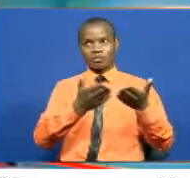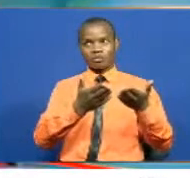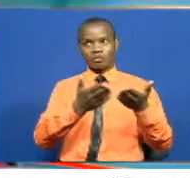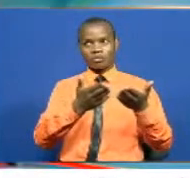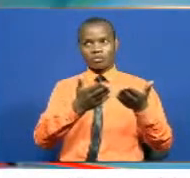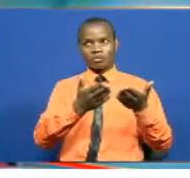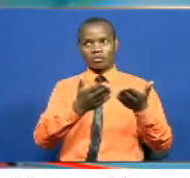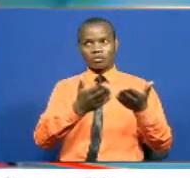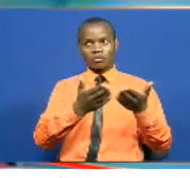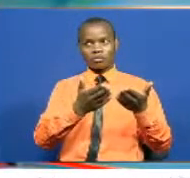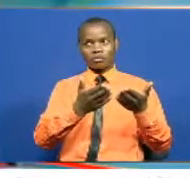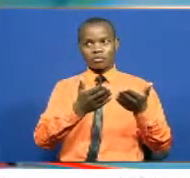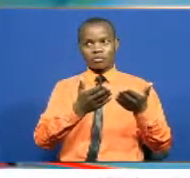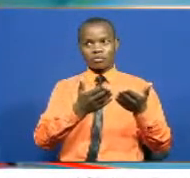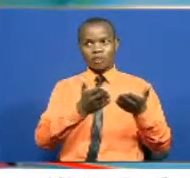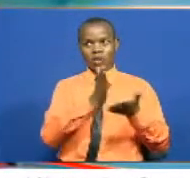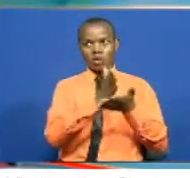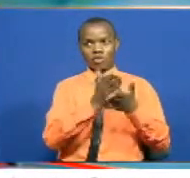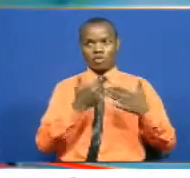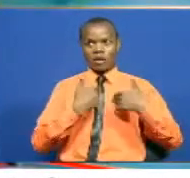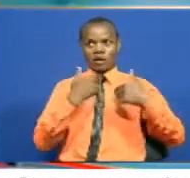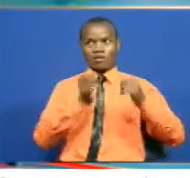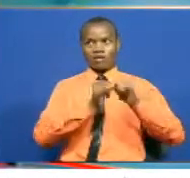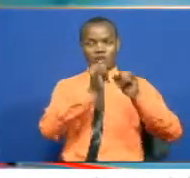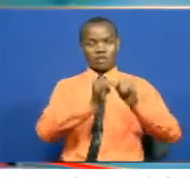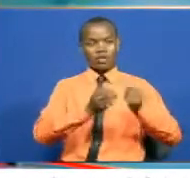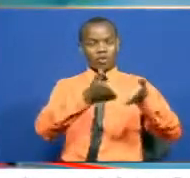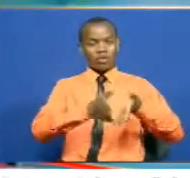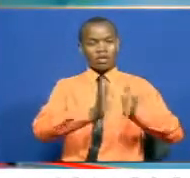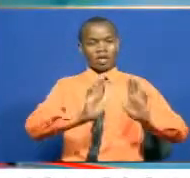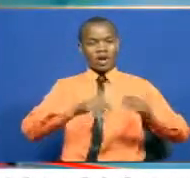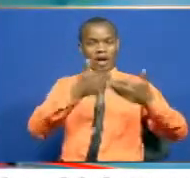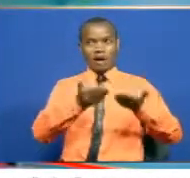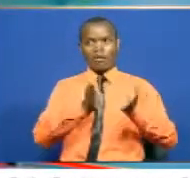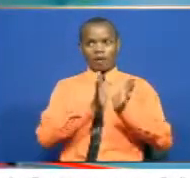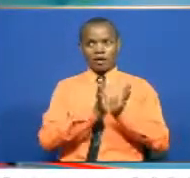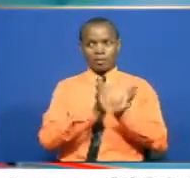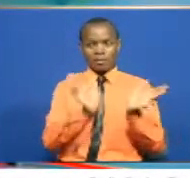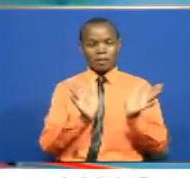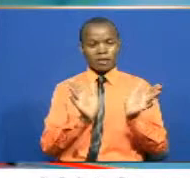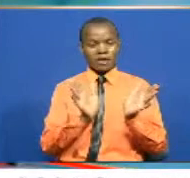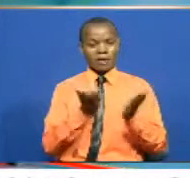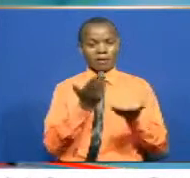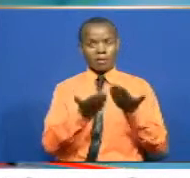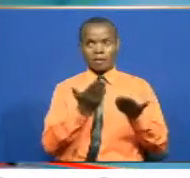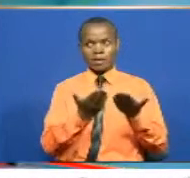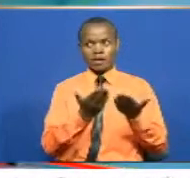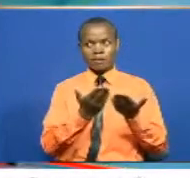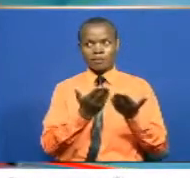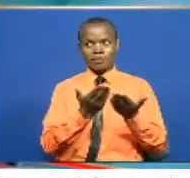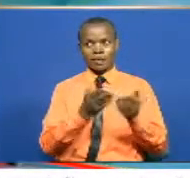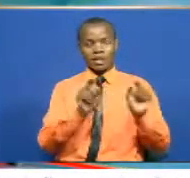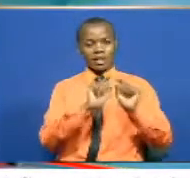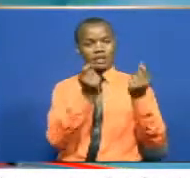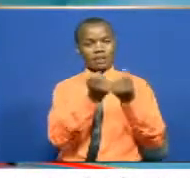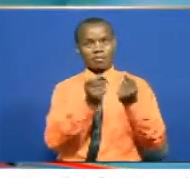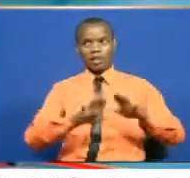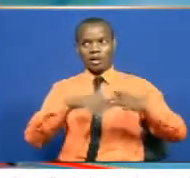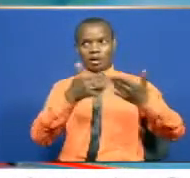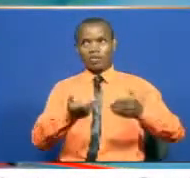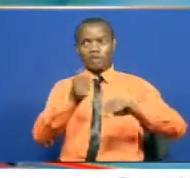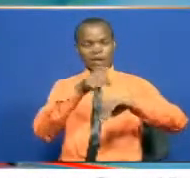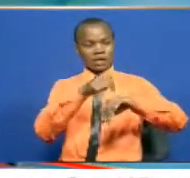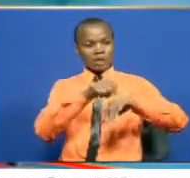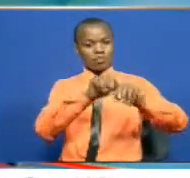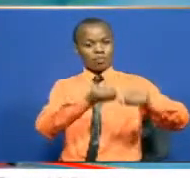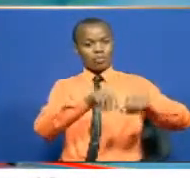them a new aspect, you know, about how the public was looking at Team Morans going into the pre-qualifiers.